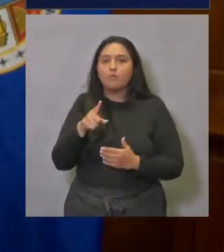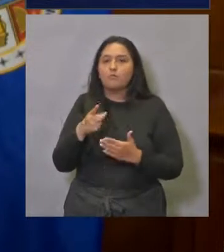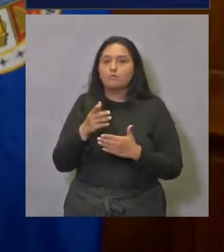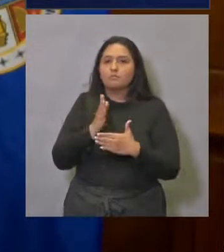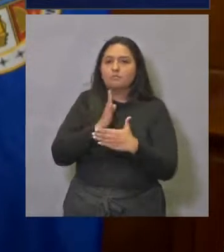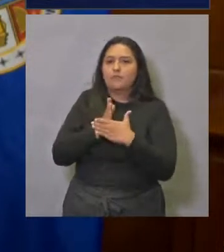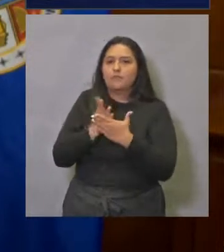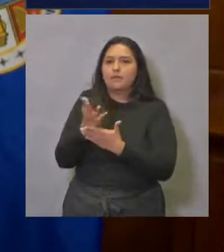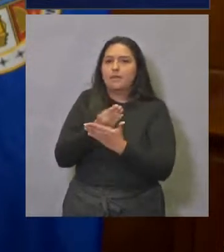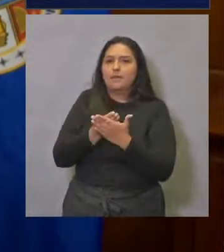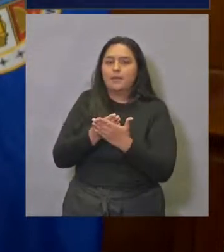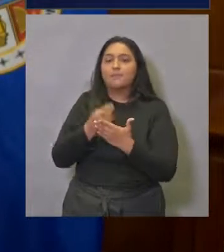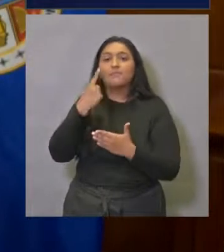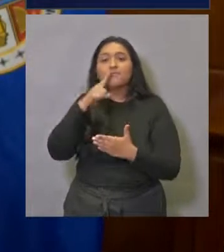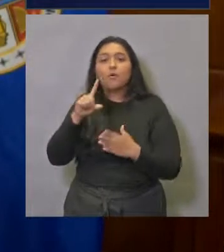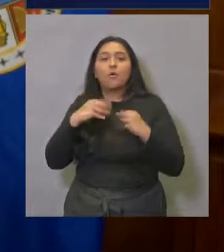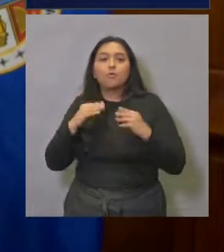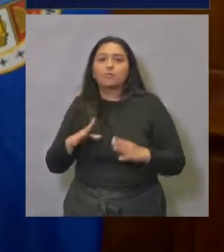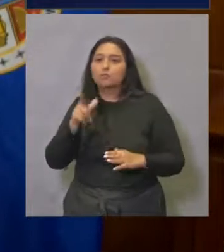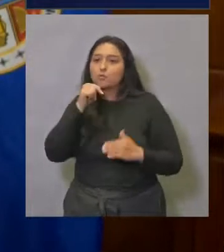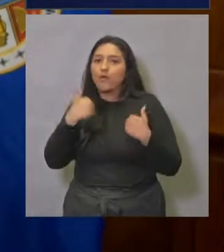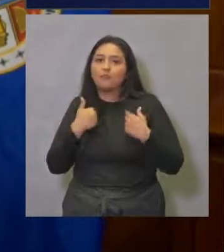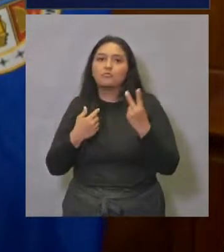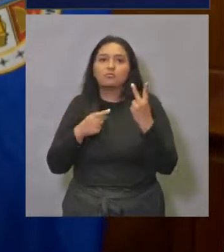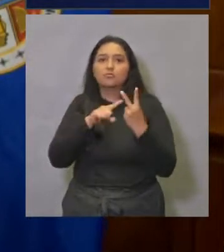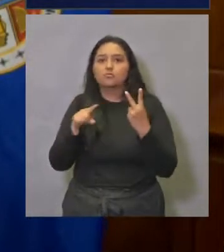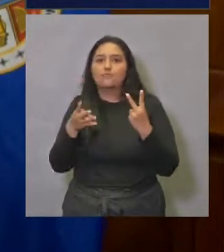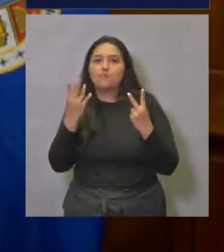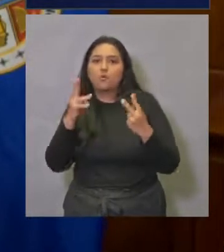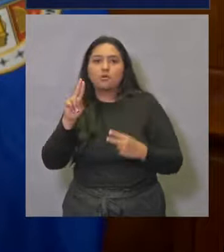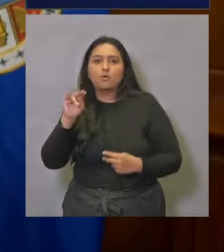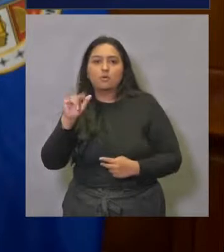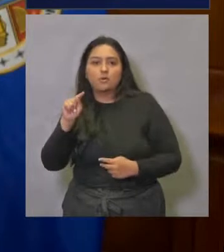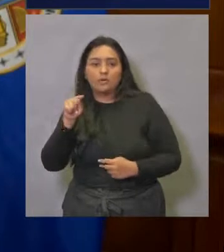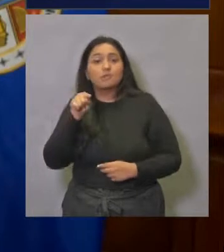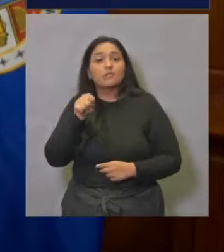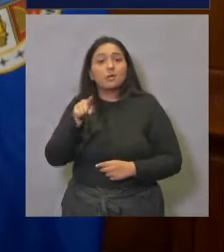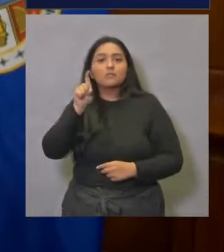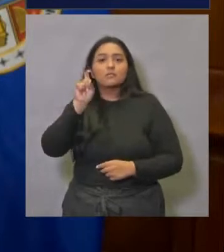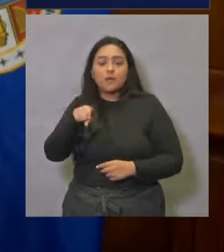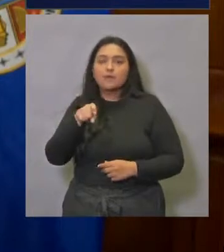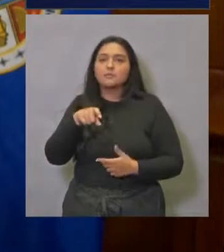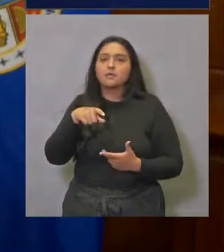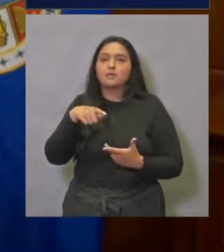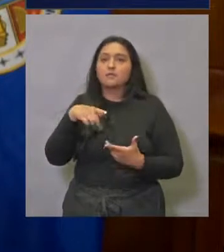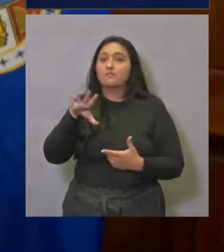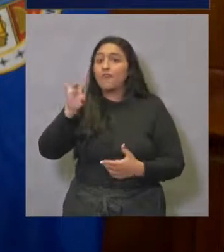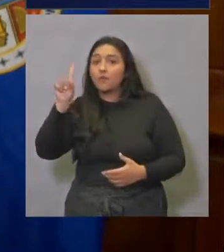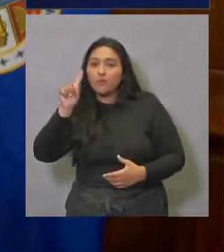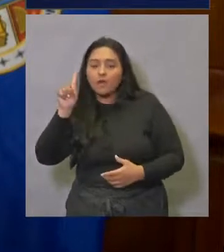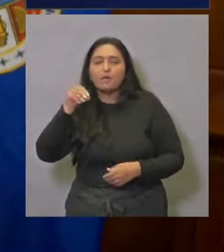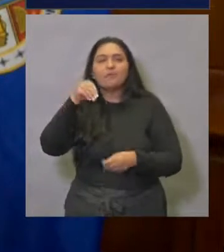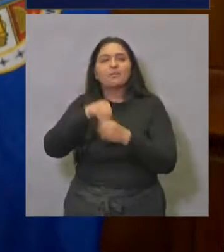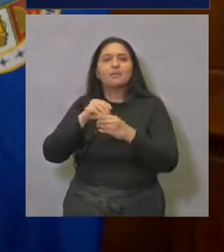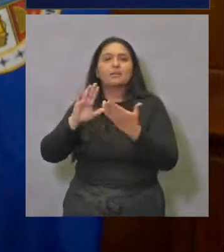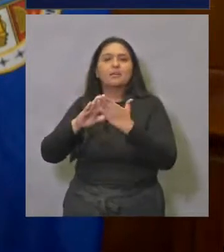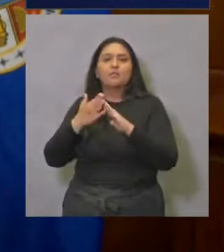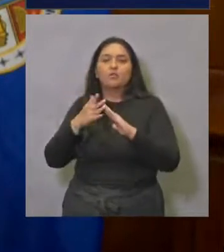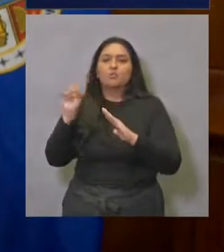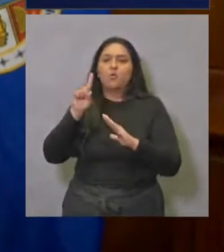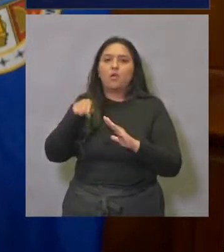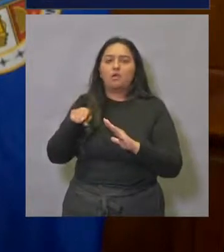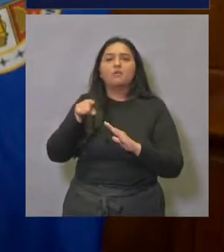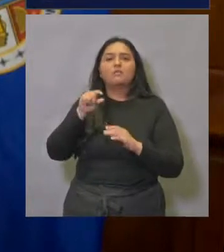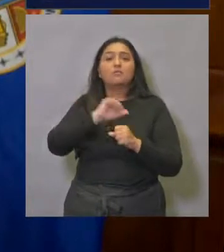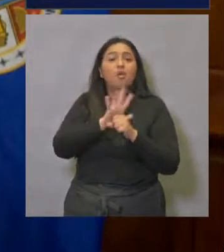to 4 units. Properties must be owner occupied and located in communities highly impacted by